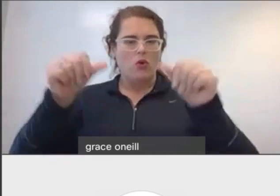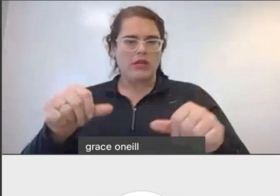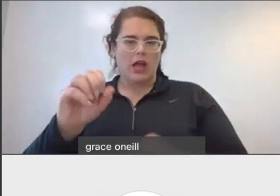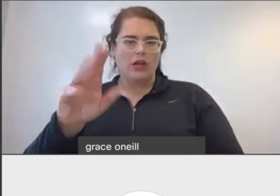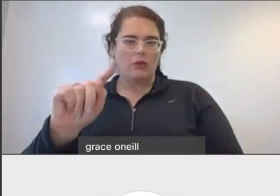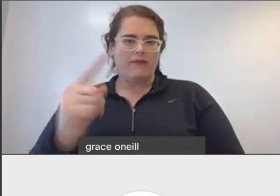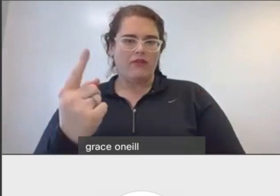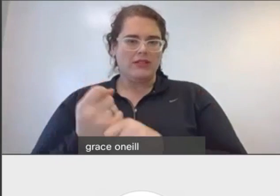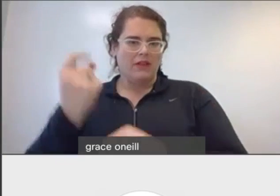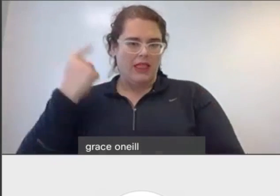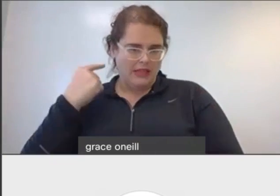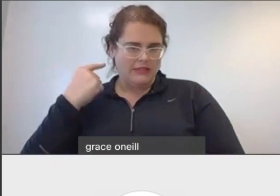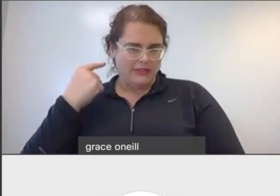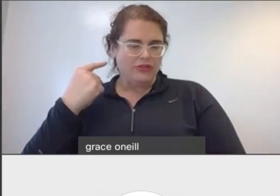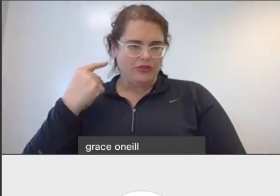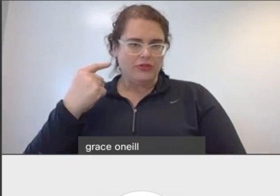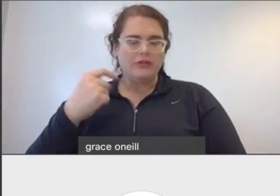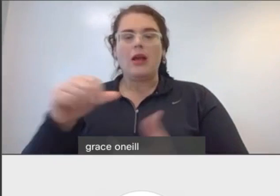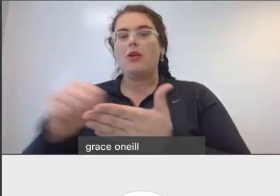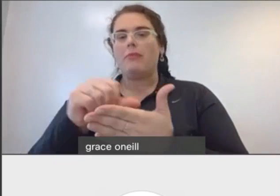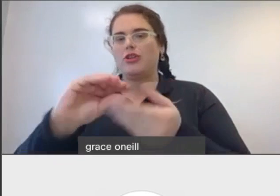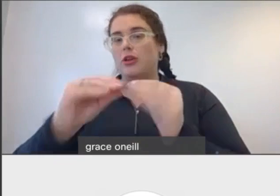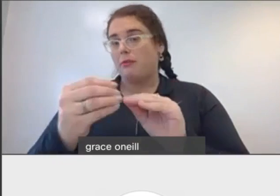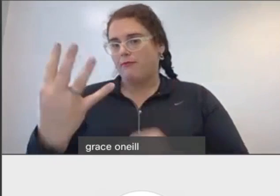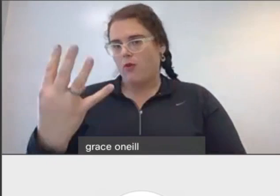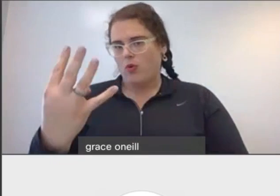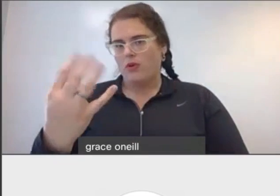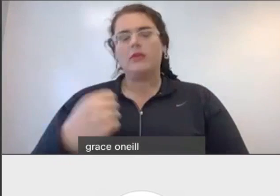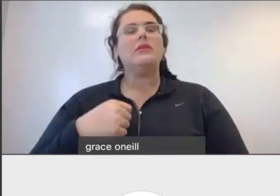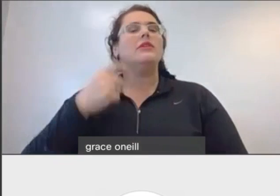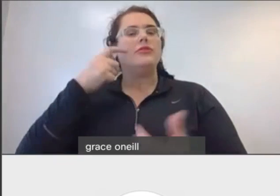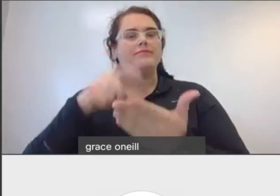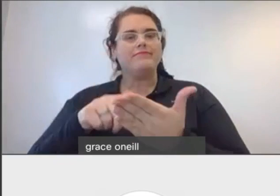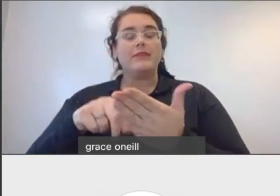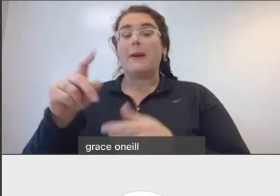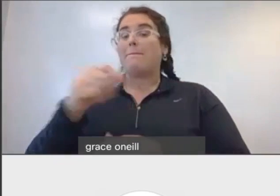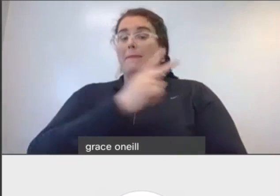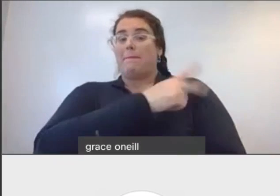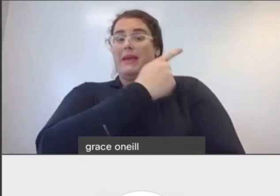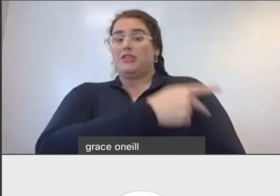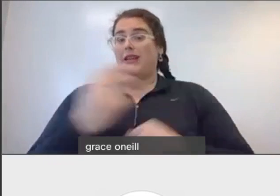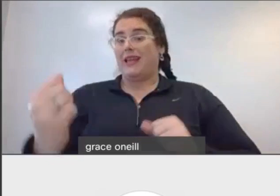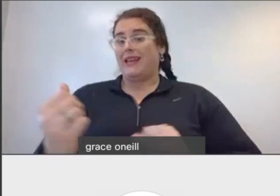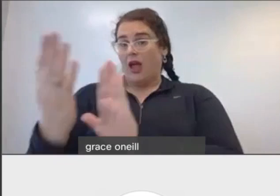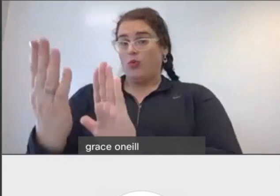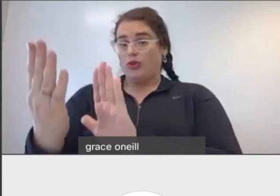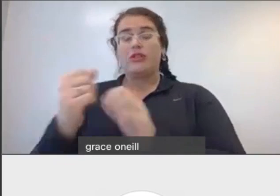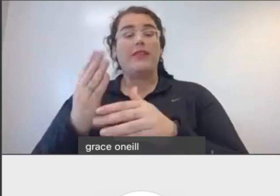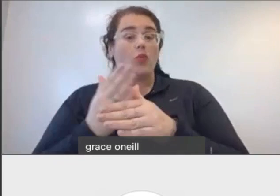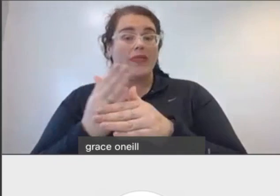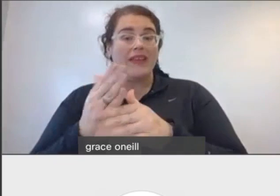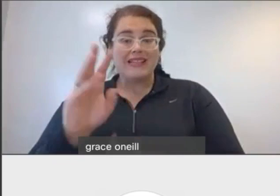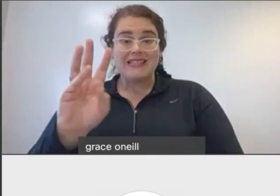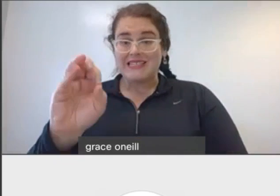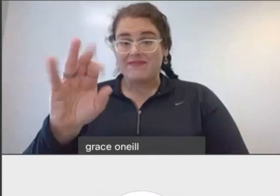Remembering that during patient encounters, healthcare providers that are within 6 feet,